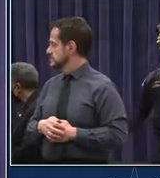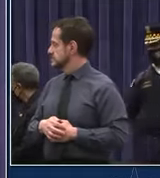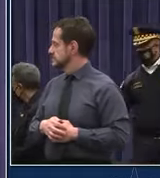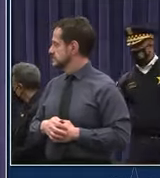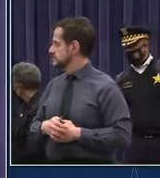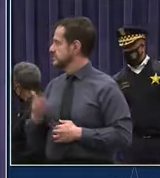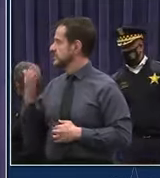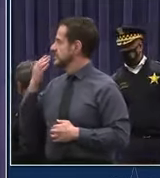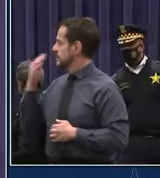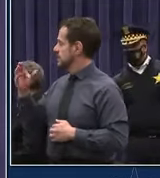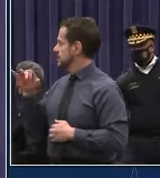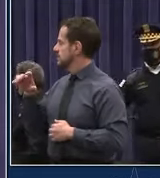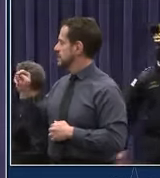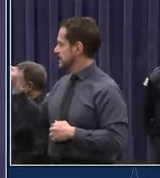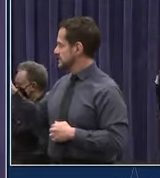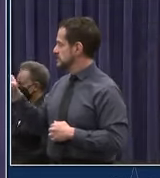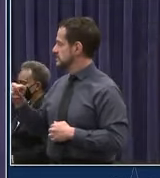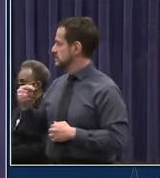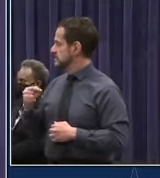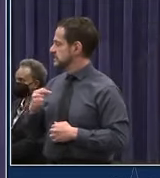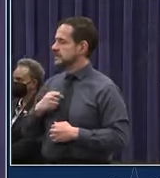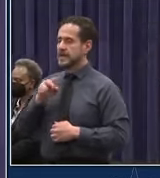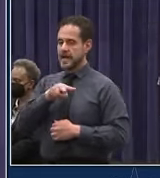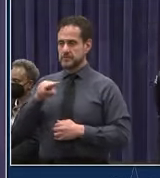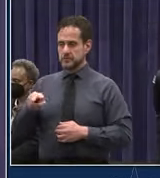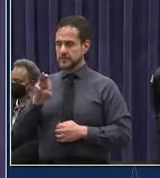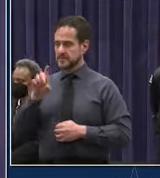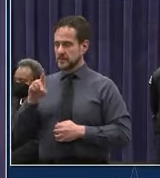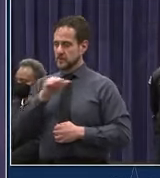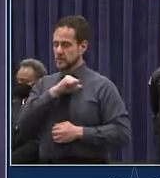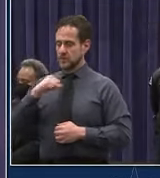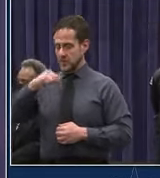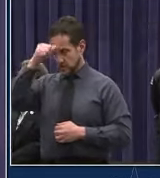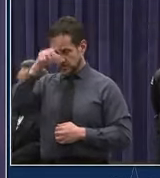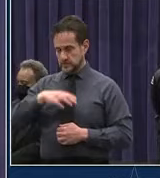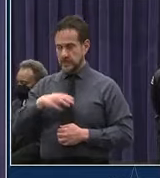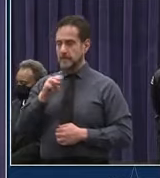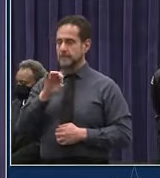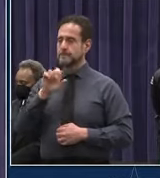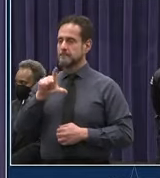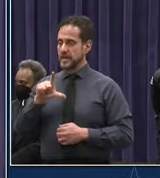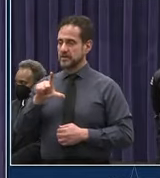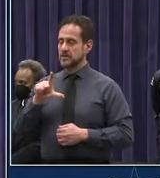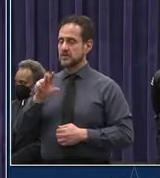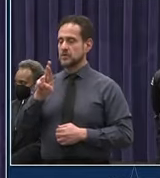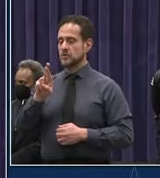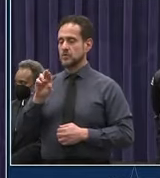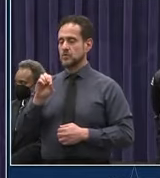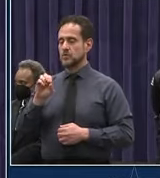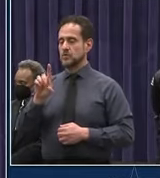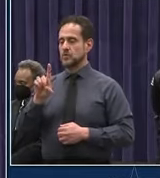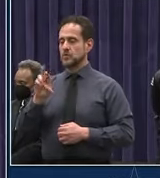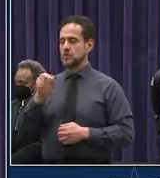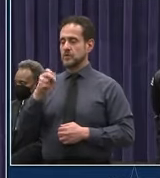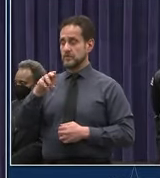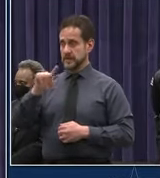Thanks, Matt. I'm 22nd Ward Alderman Michael D. Rodriguez, Mike Rodriguez. And